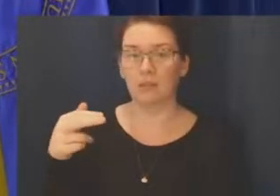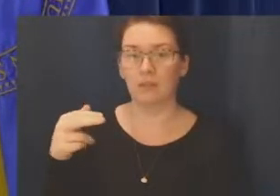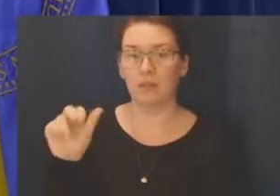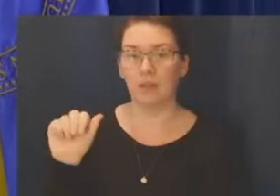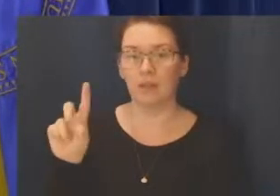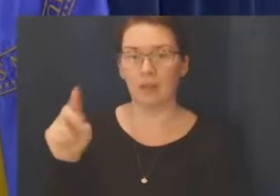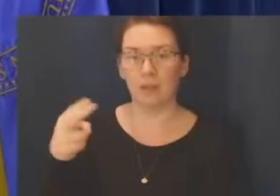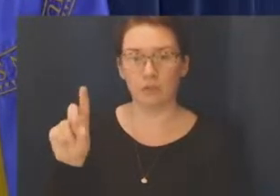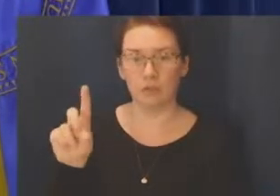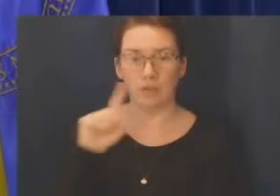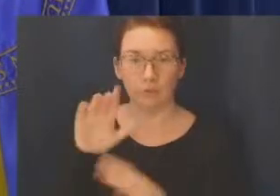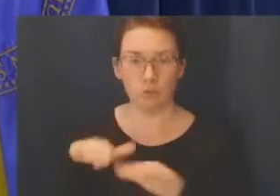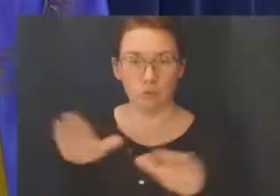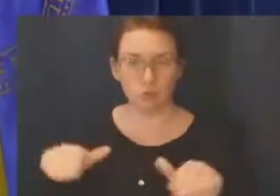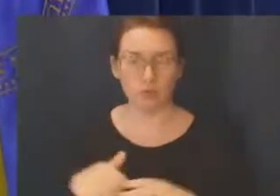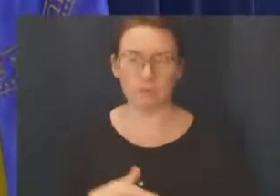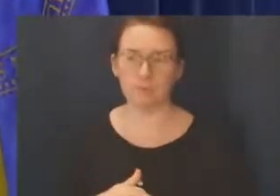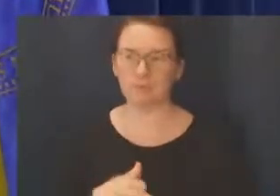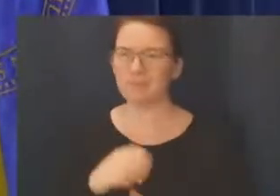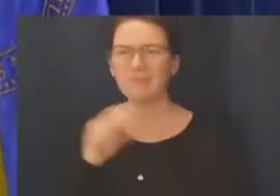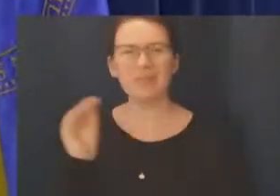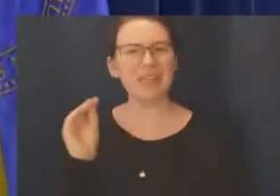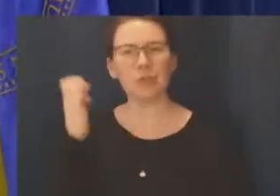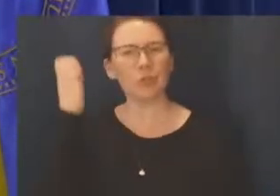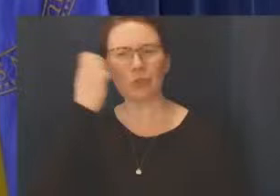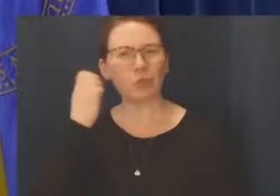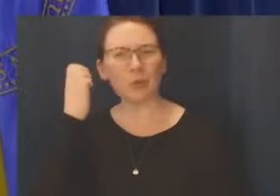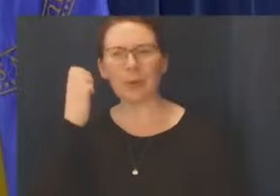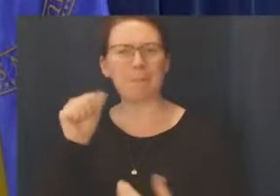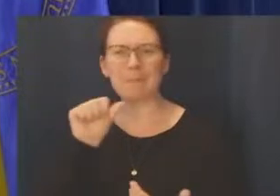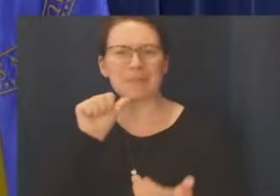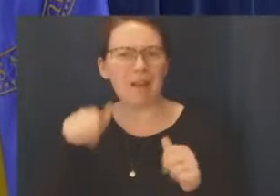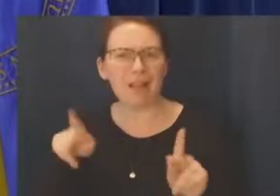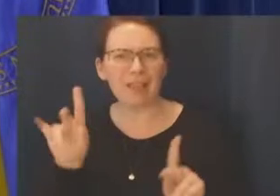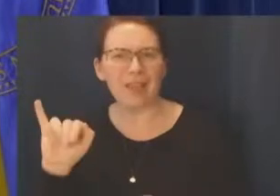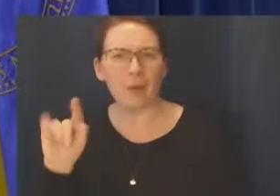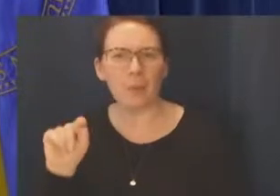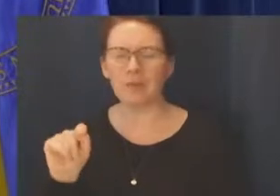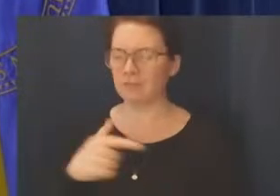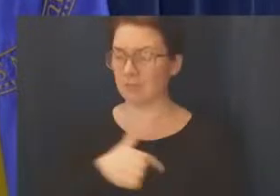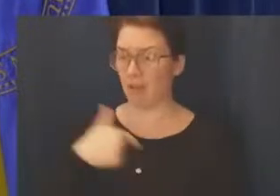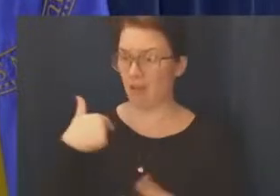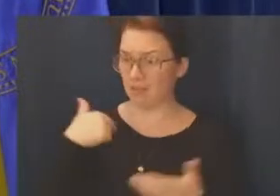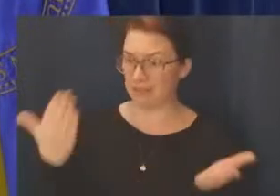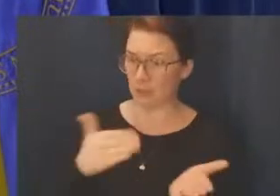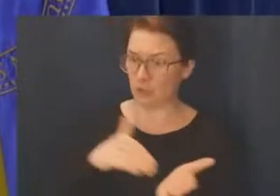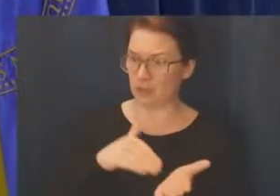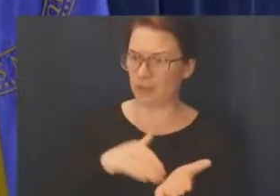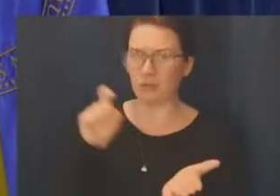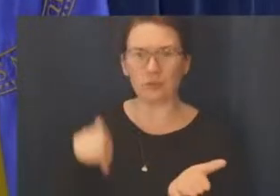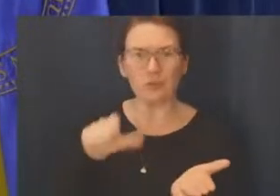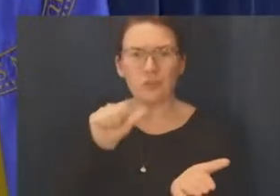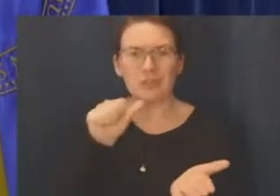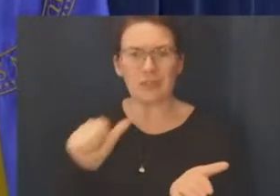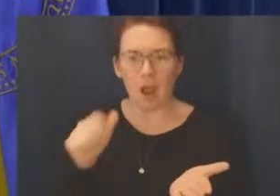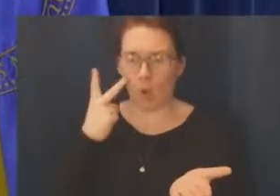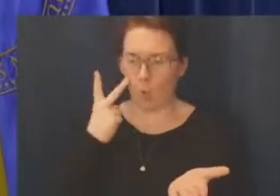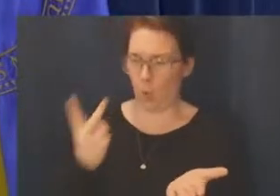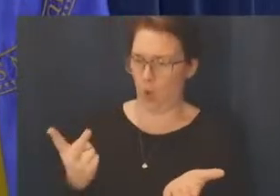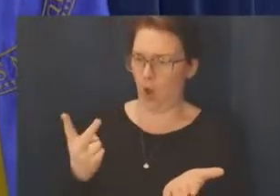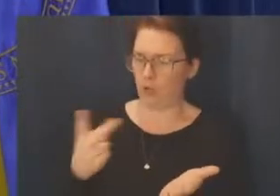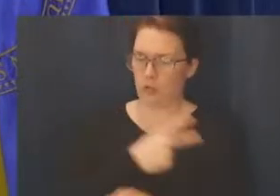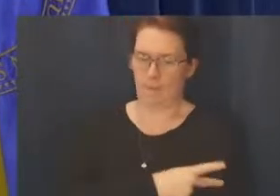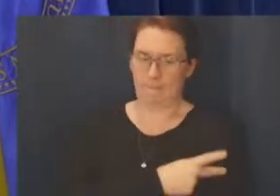banned in Europe allowed here. No doctor should watch their patients struggle with chronic illness tied to ultra-processed food and be powerless to change